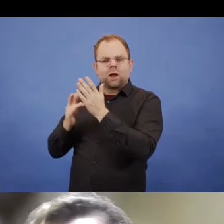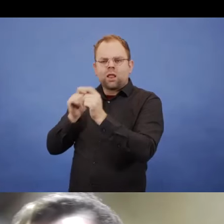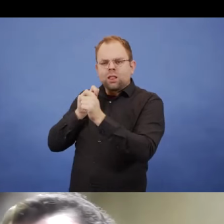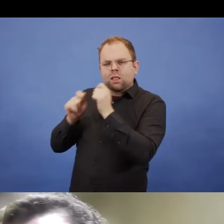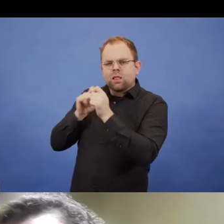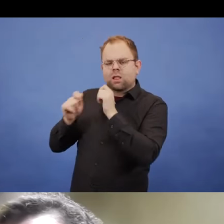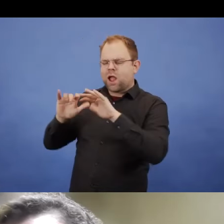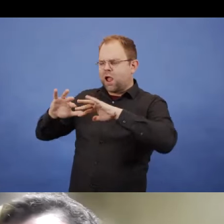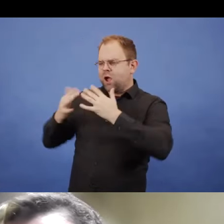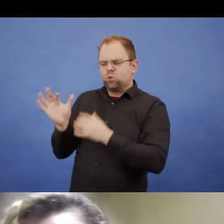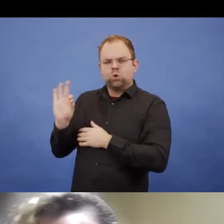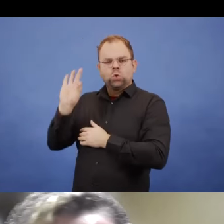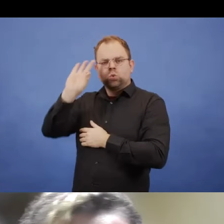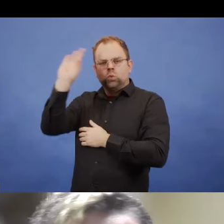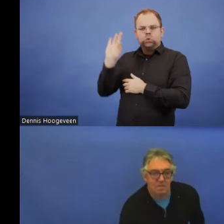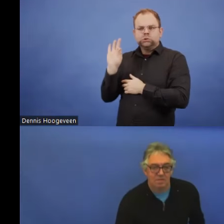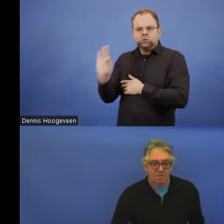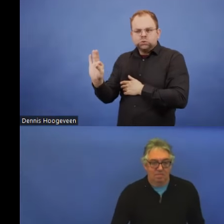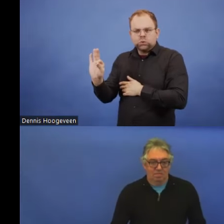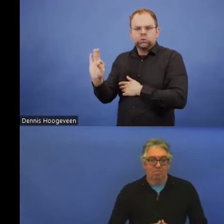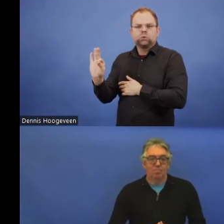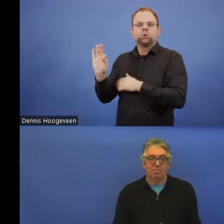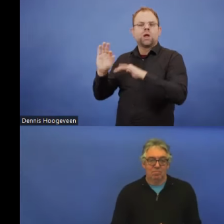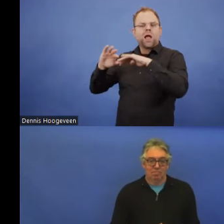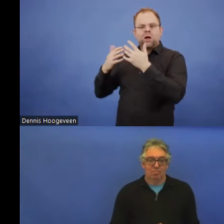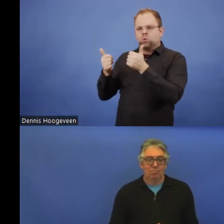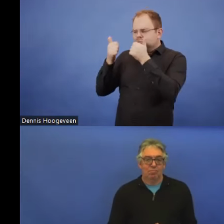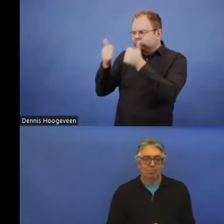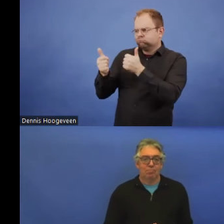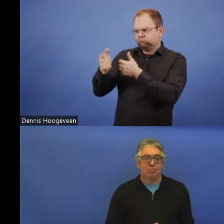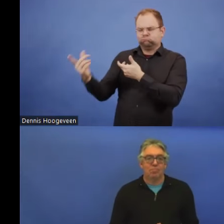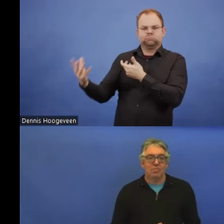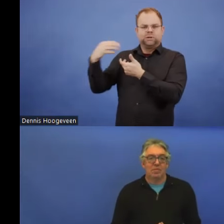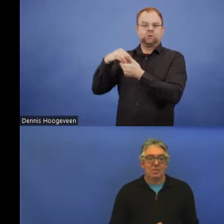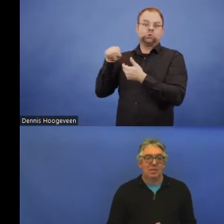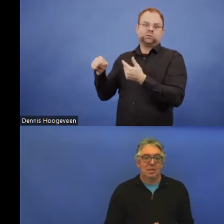Lastly, so Ricardo, if you can move to the last slide, please.